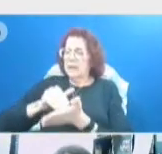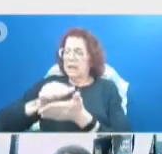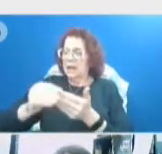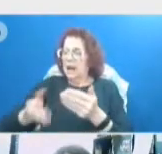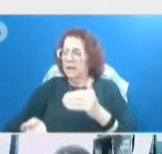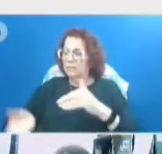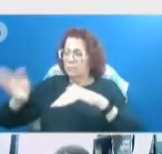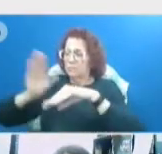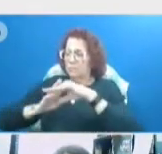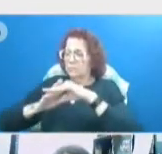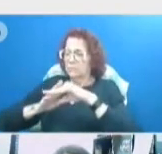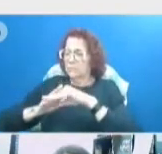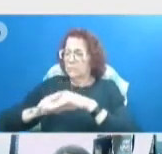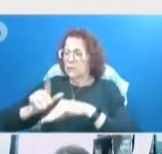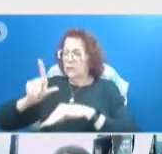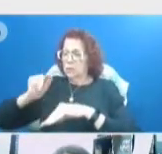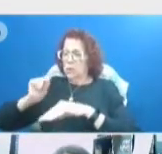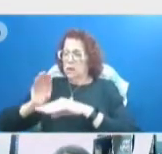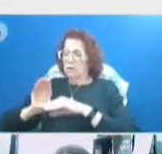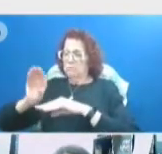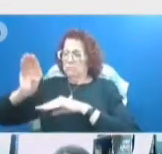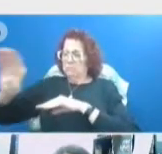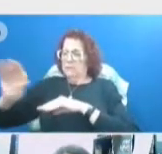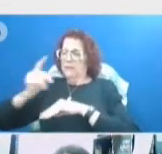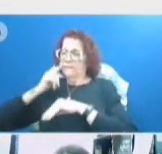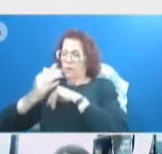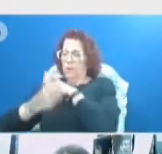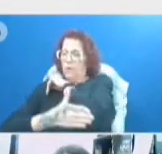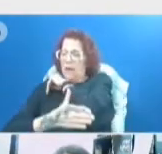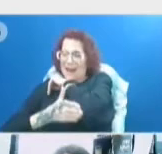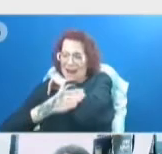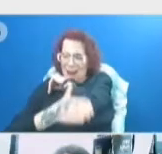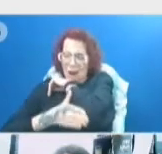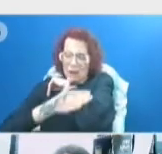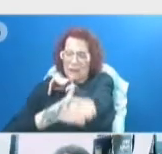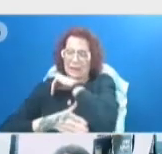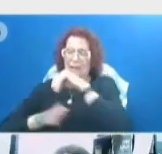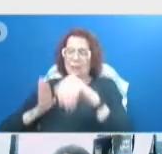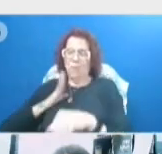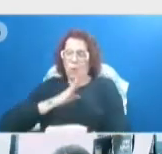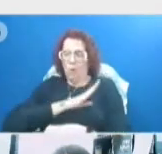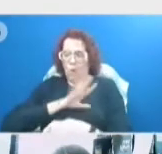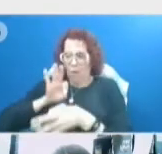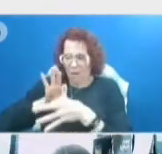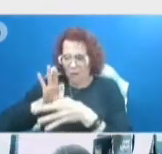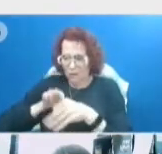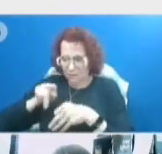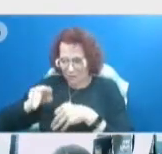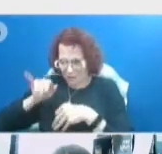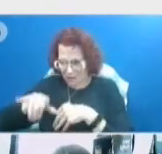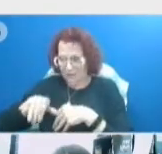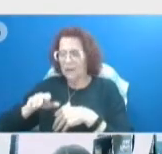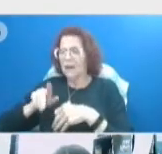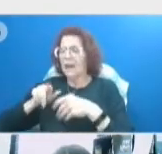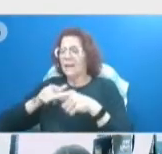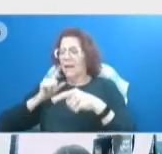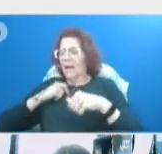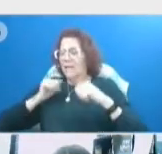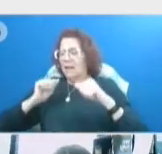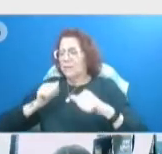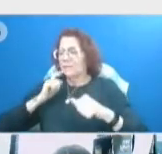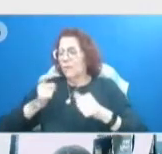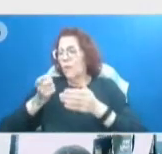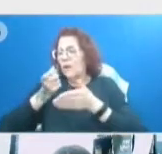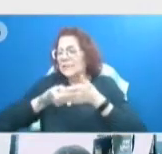boards of elections for a host of eligible expenses to upgrade equipment,